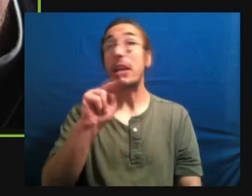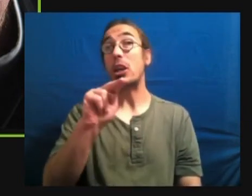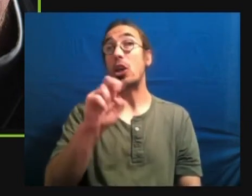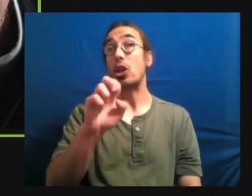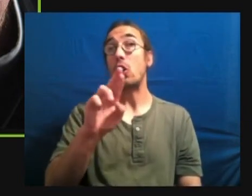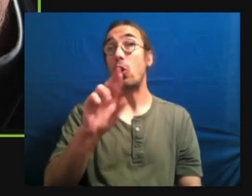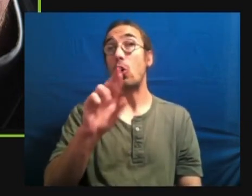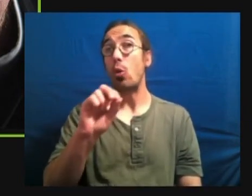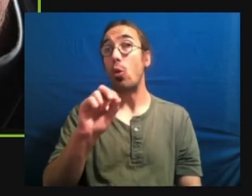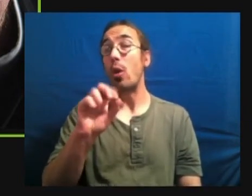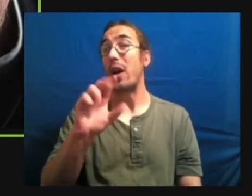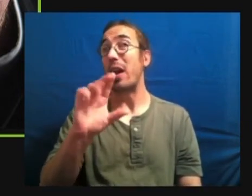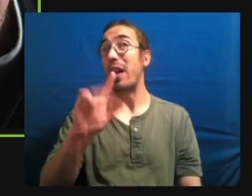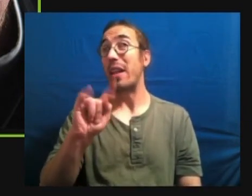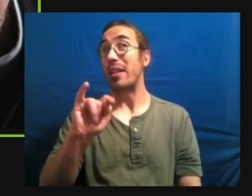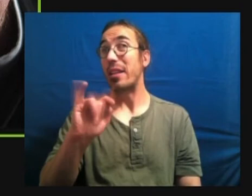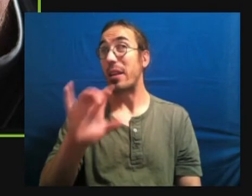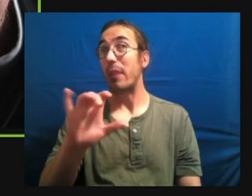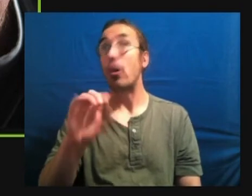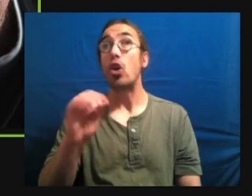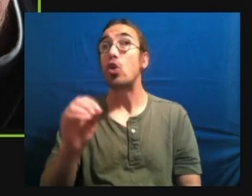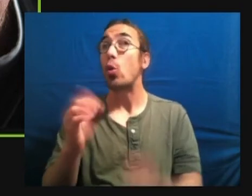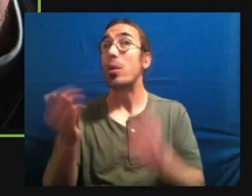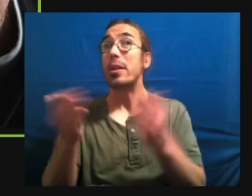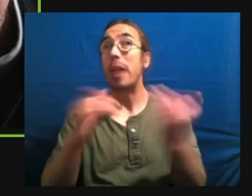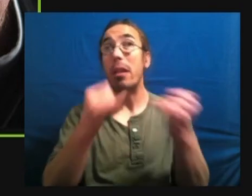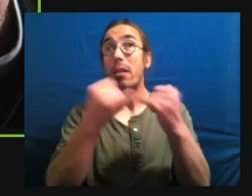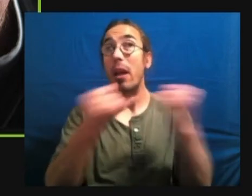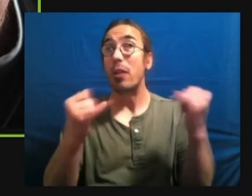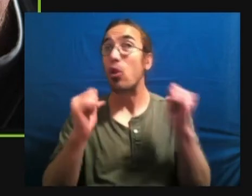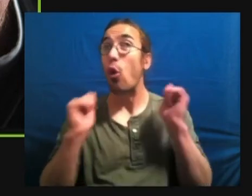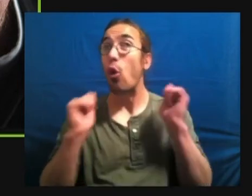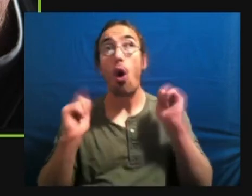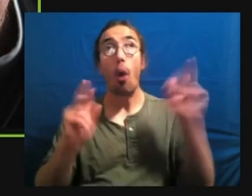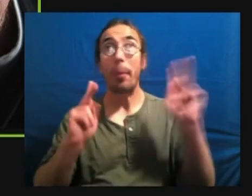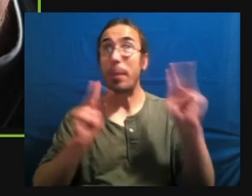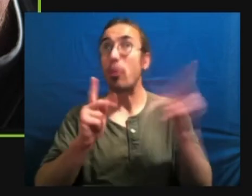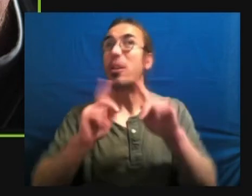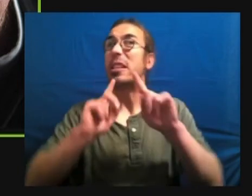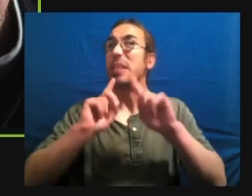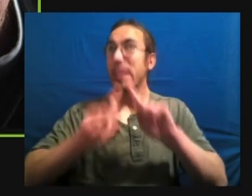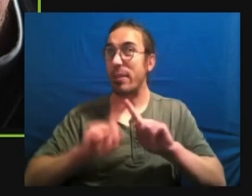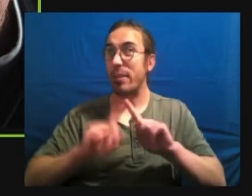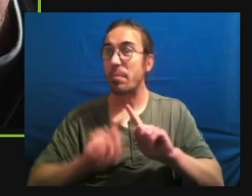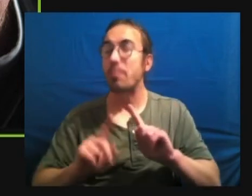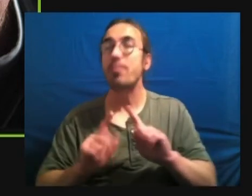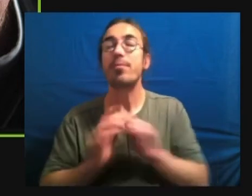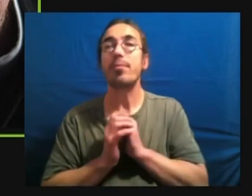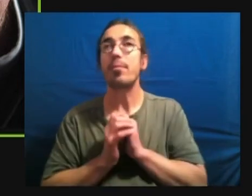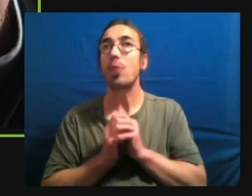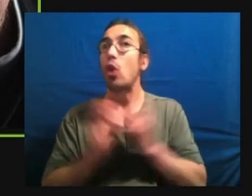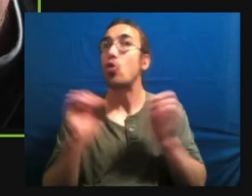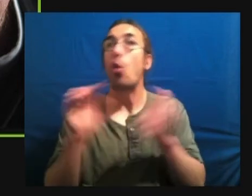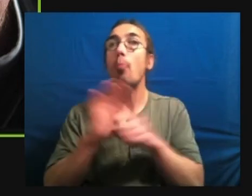deadlines. We're very different, all of us. There's never any pressure